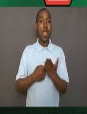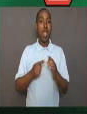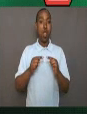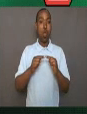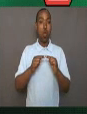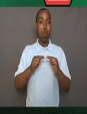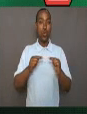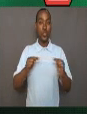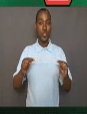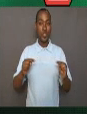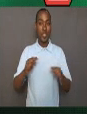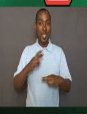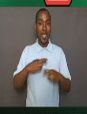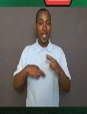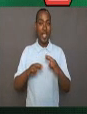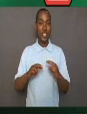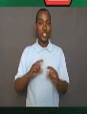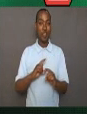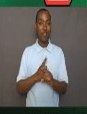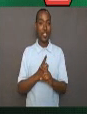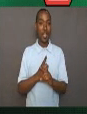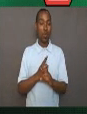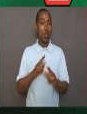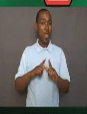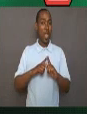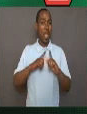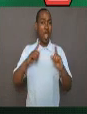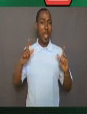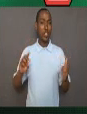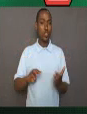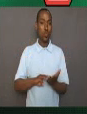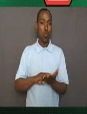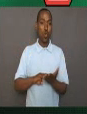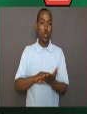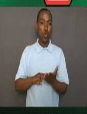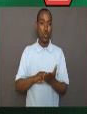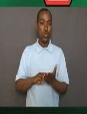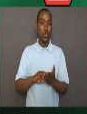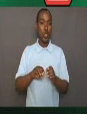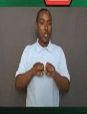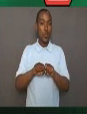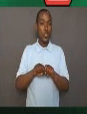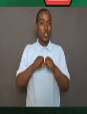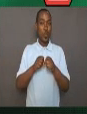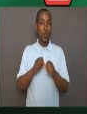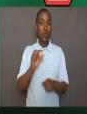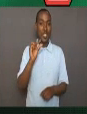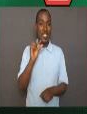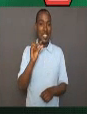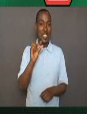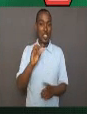food molecules, or polymer units, are split with water